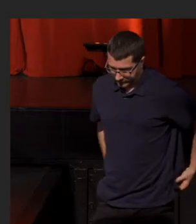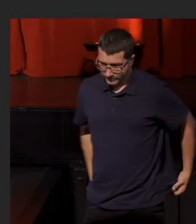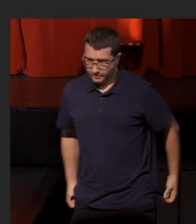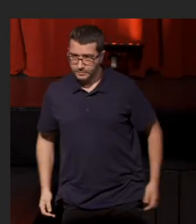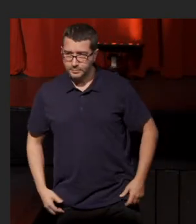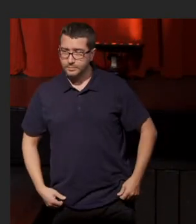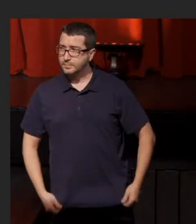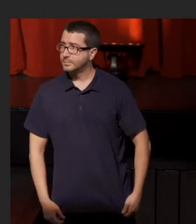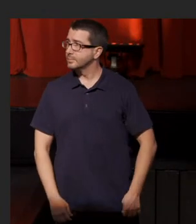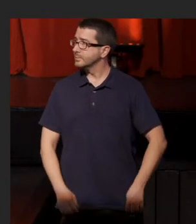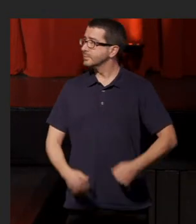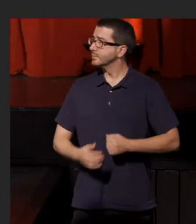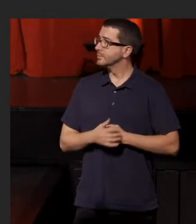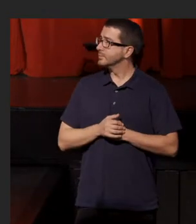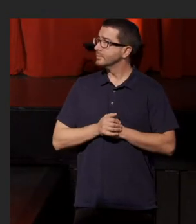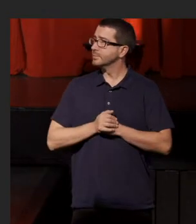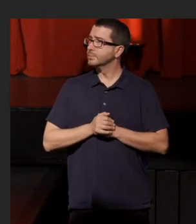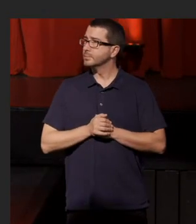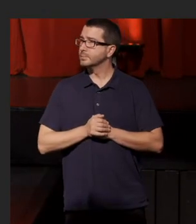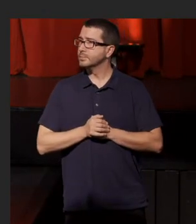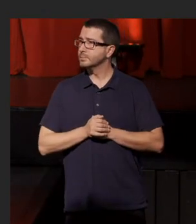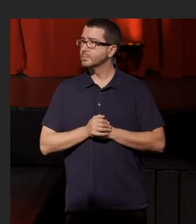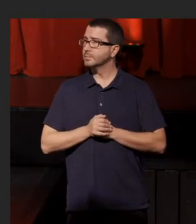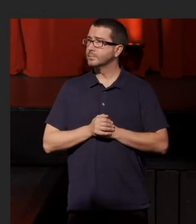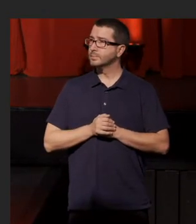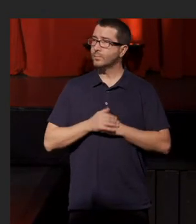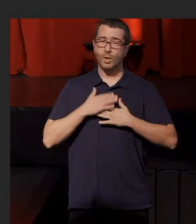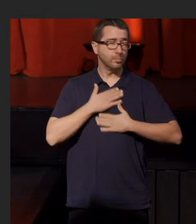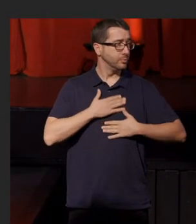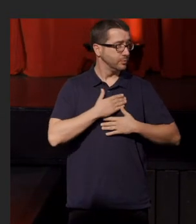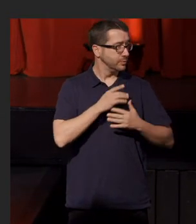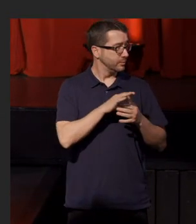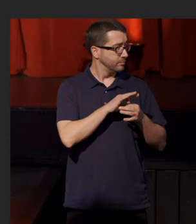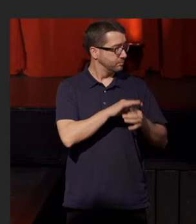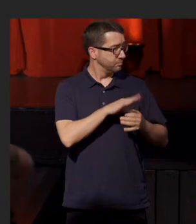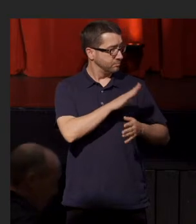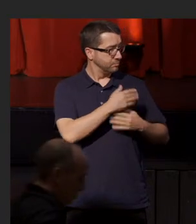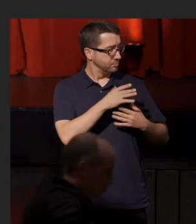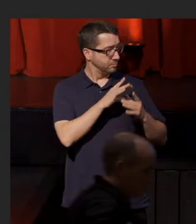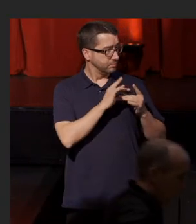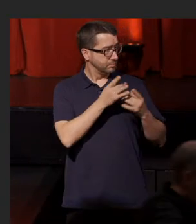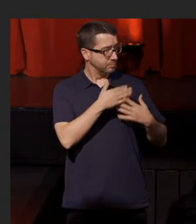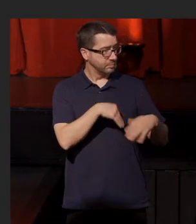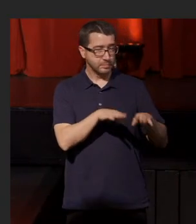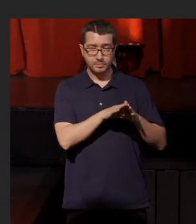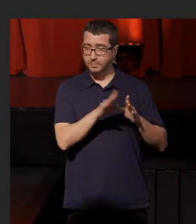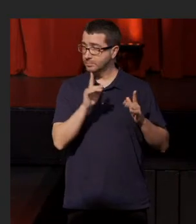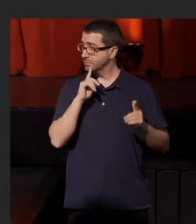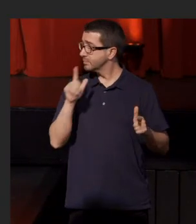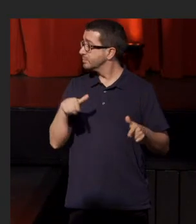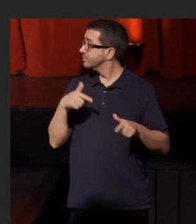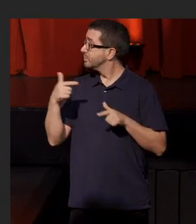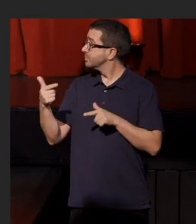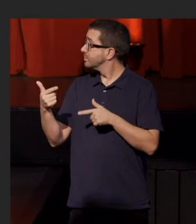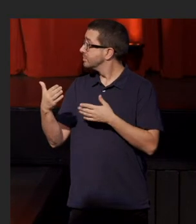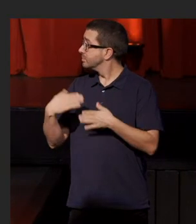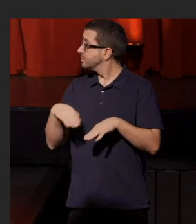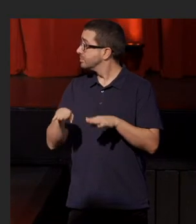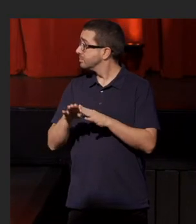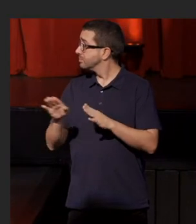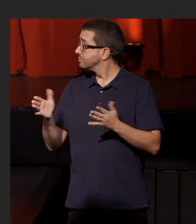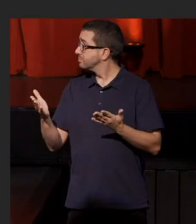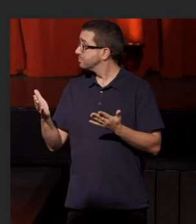appreciating the sentiment you expressed there as part of your closing remarks, which means we could either move to closing remarks unless you have some final thoughts